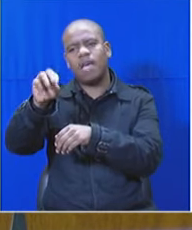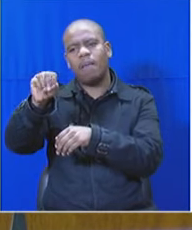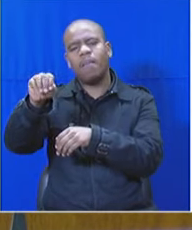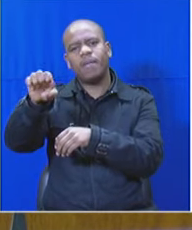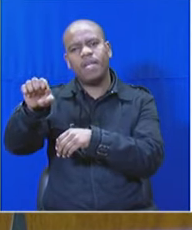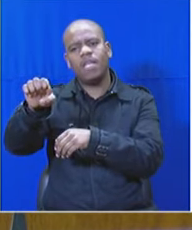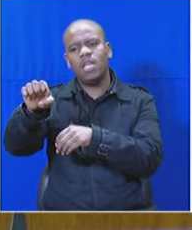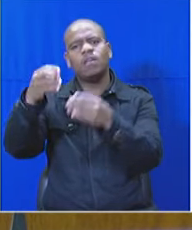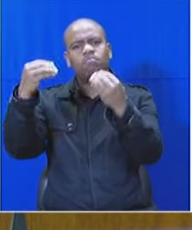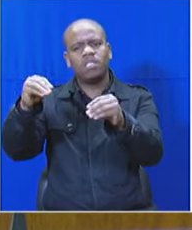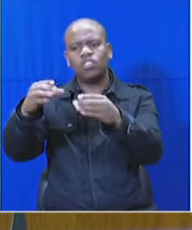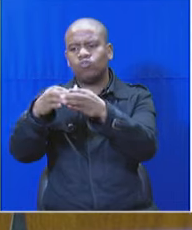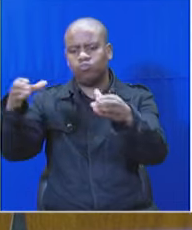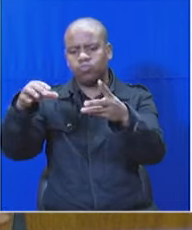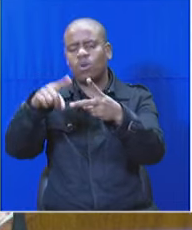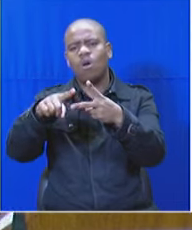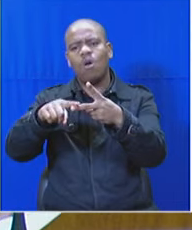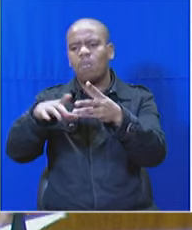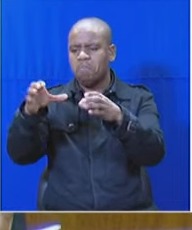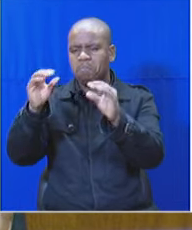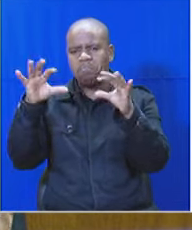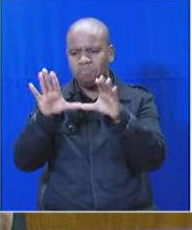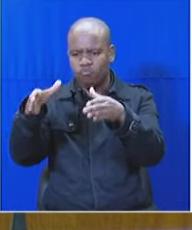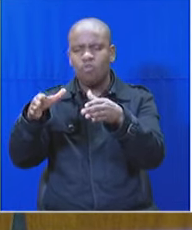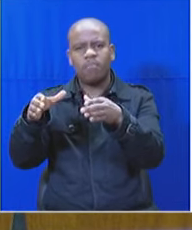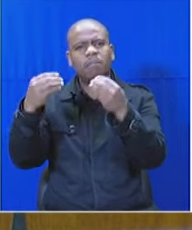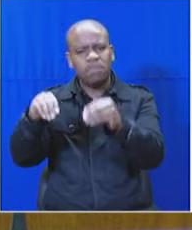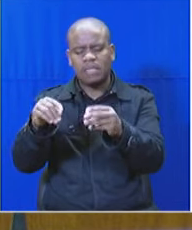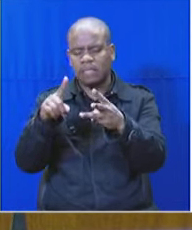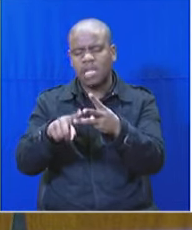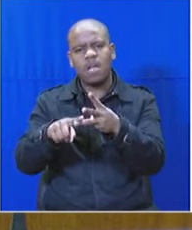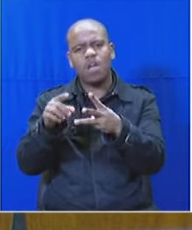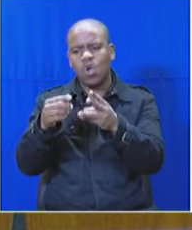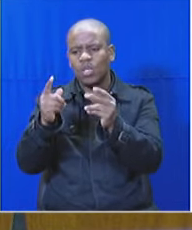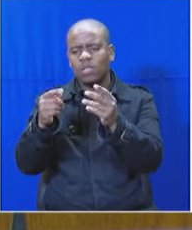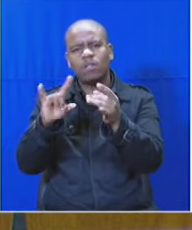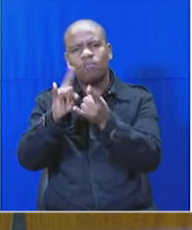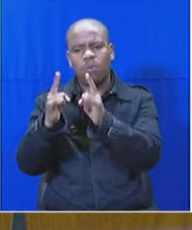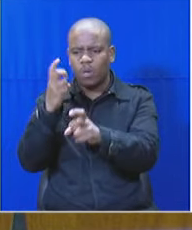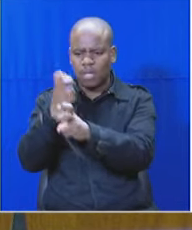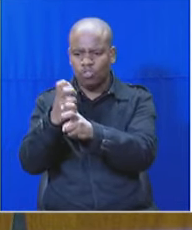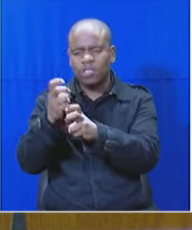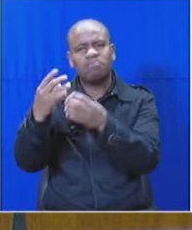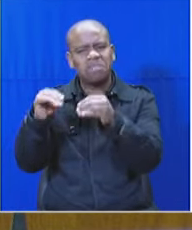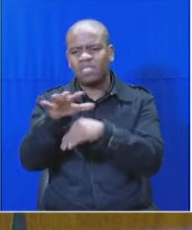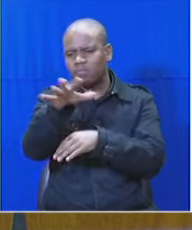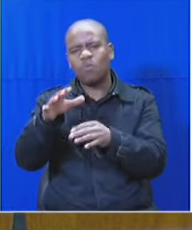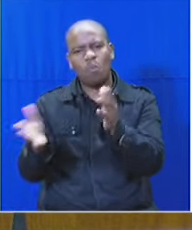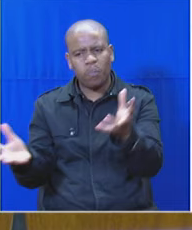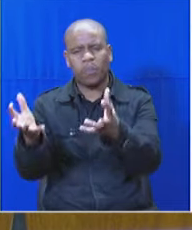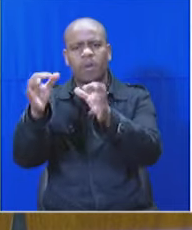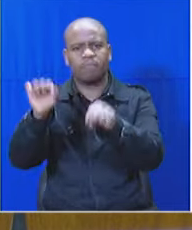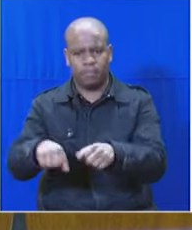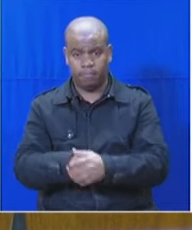township, and rural enterprise potential. Chairperson, our Constitution exhorts us to improve the quality of life of